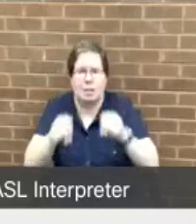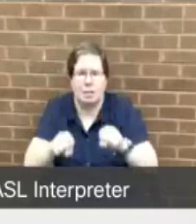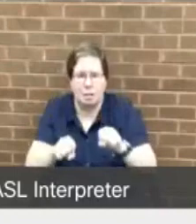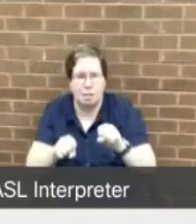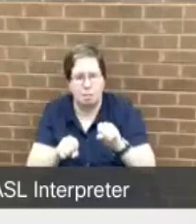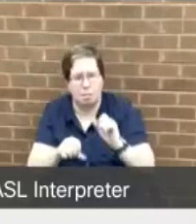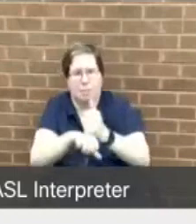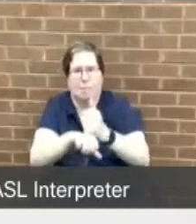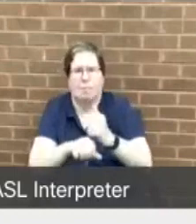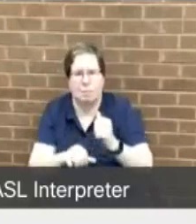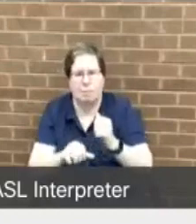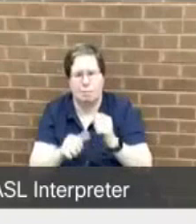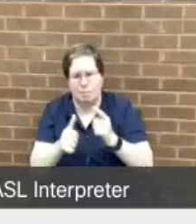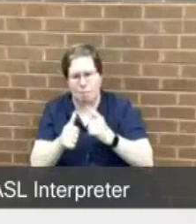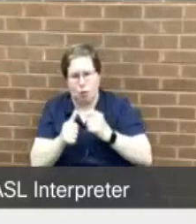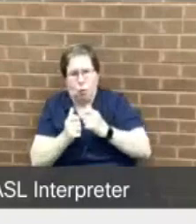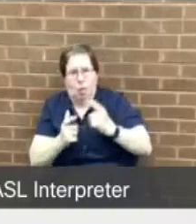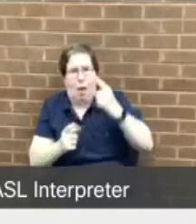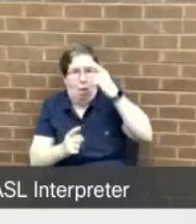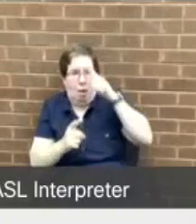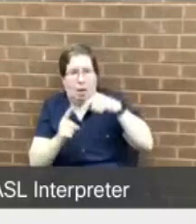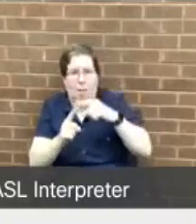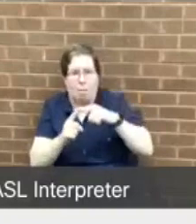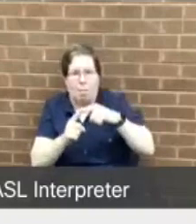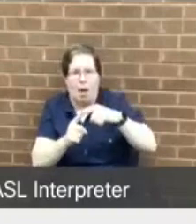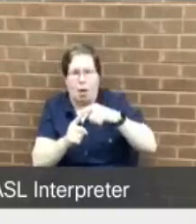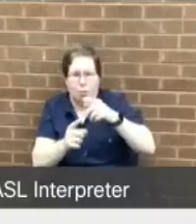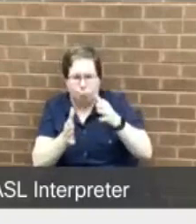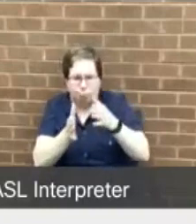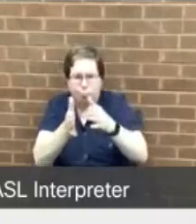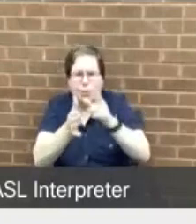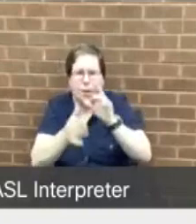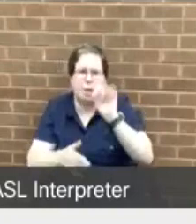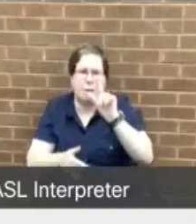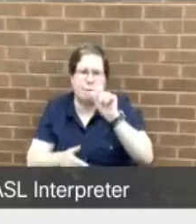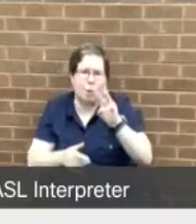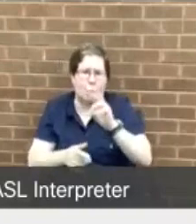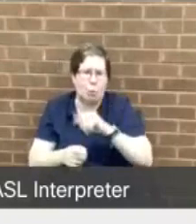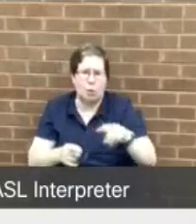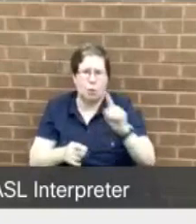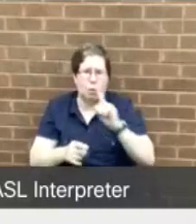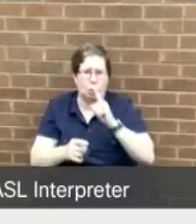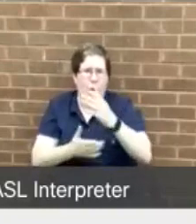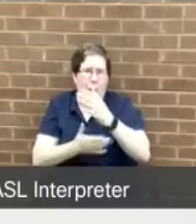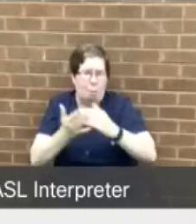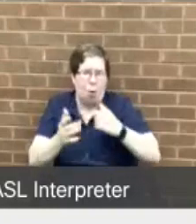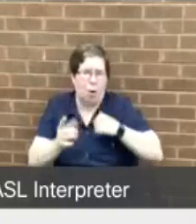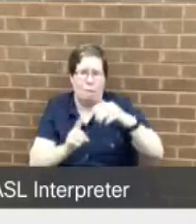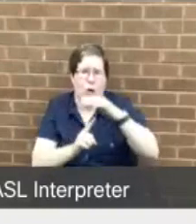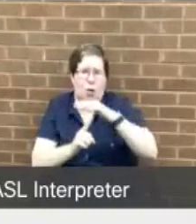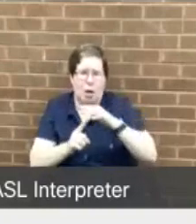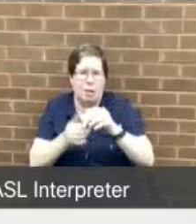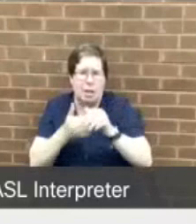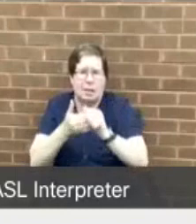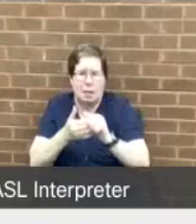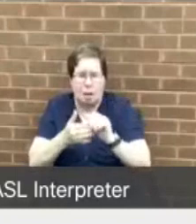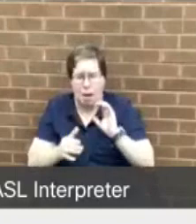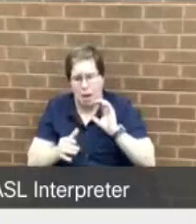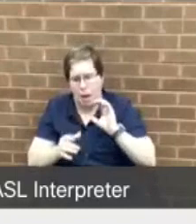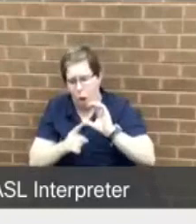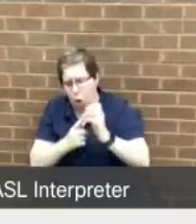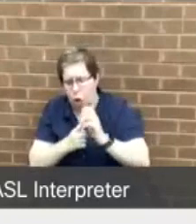without thinking about what the flow is around there. But it really is a big part of our context guide. It's a big part of the culture